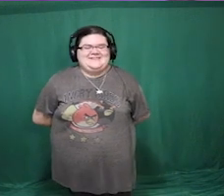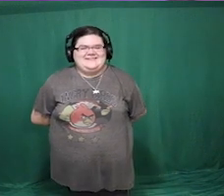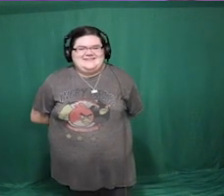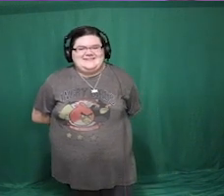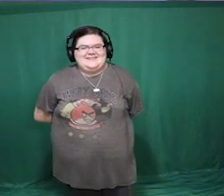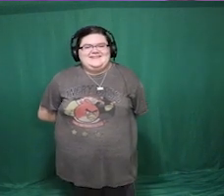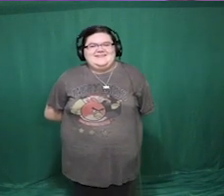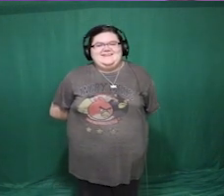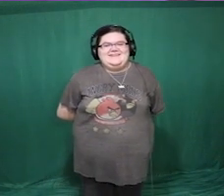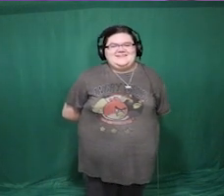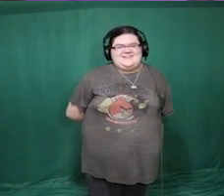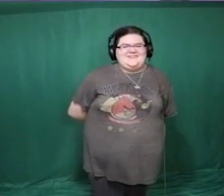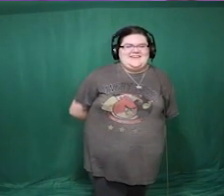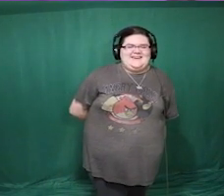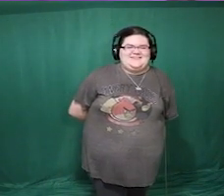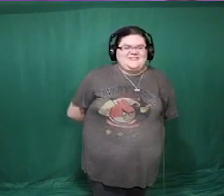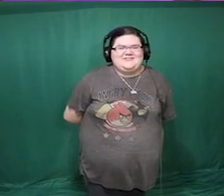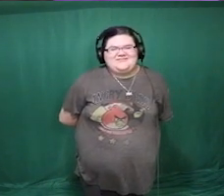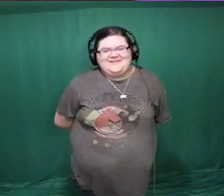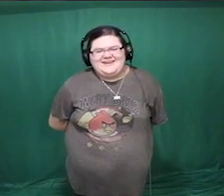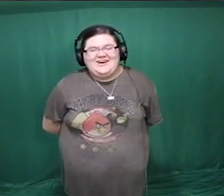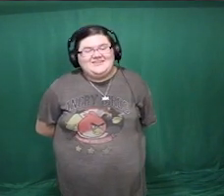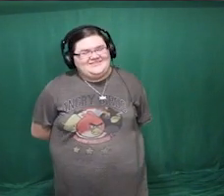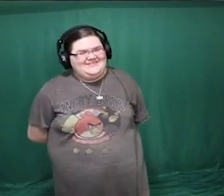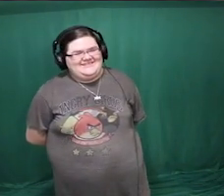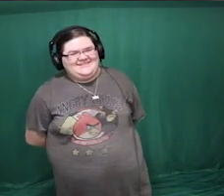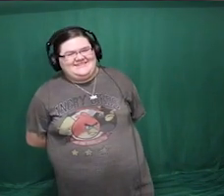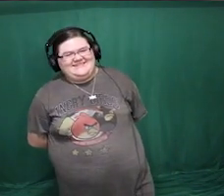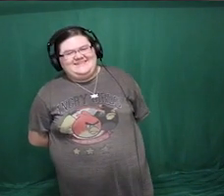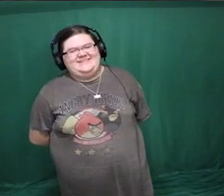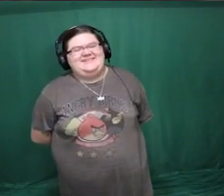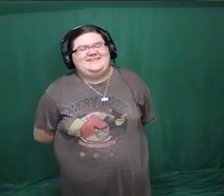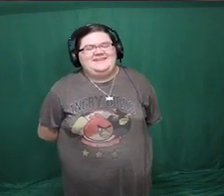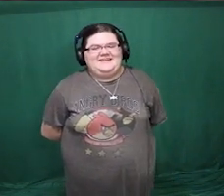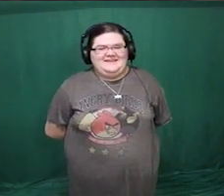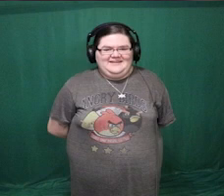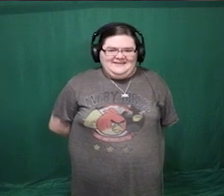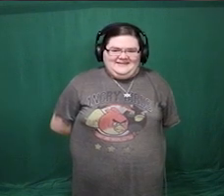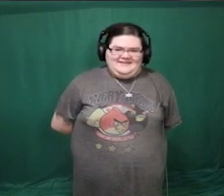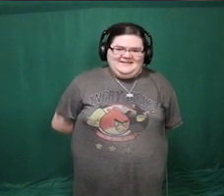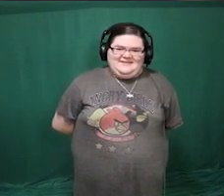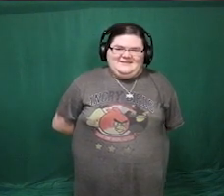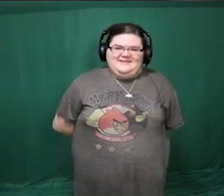Yes. Do it again. Do it again. Geography. Oh. It's gonna be dead.